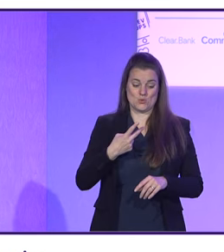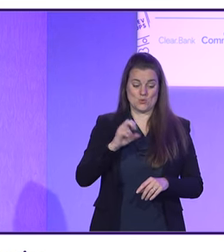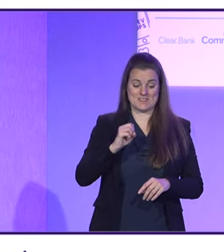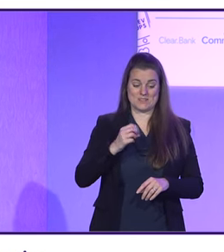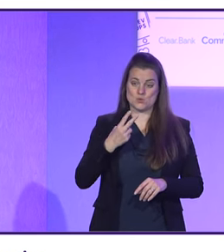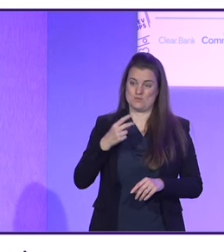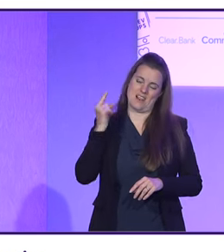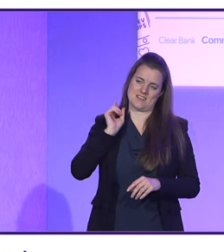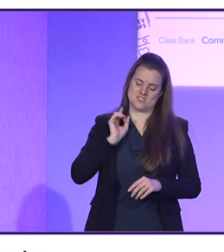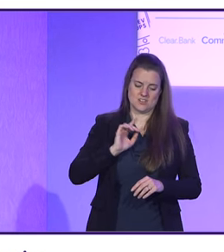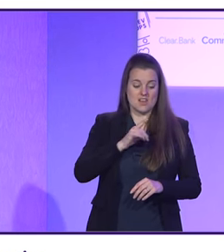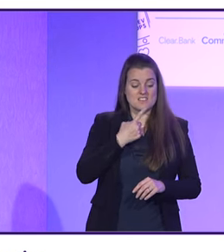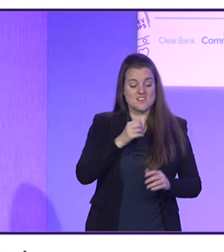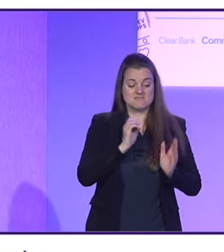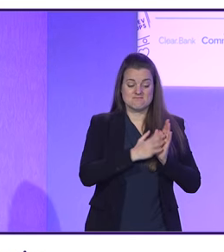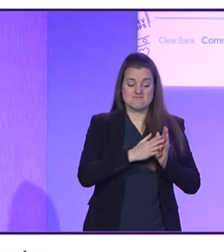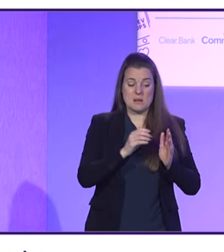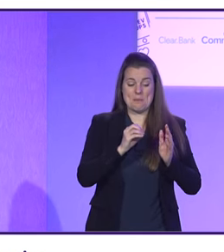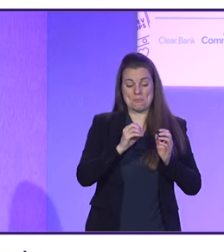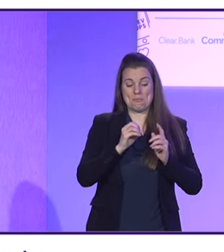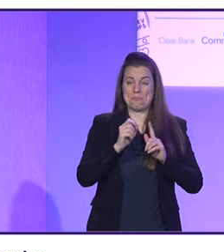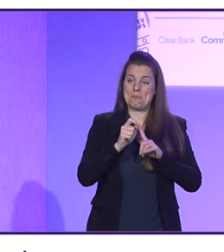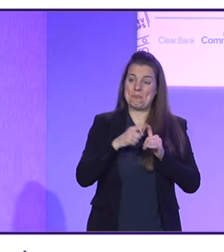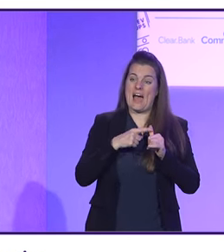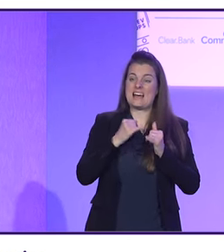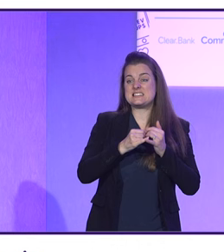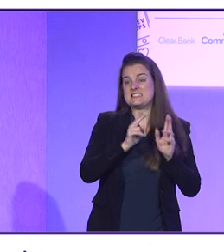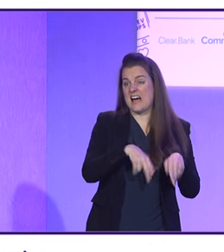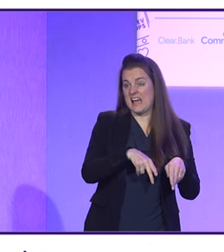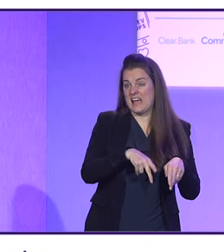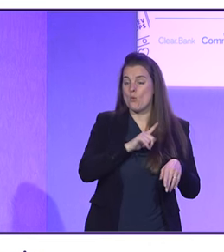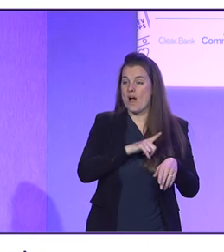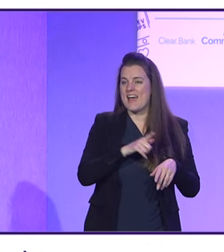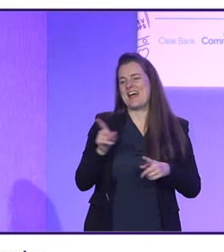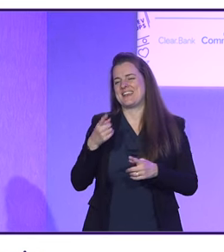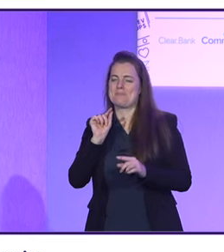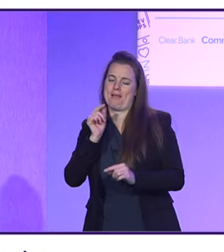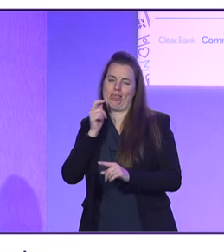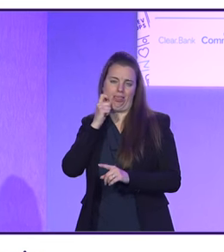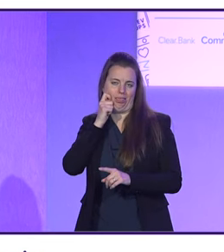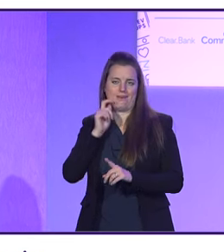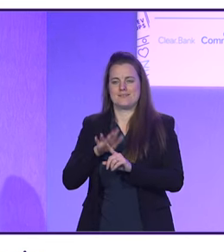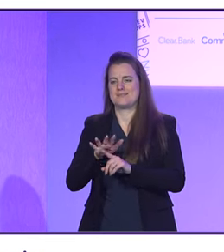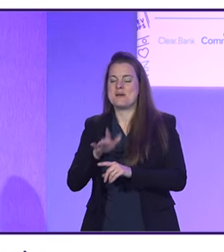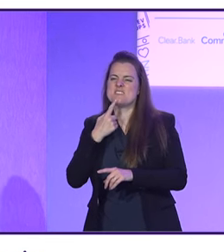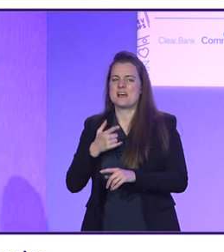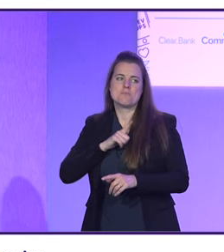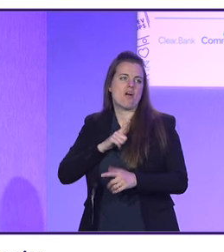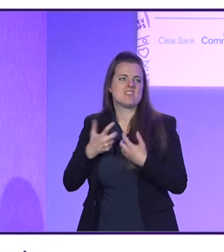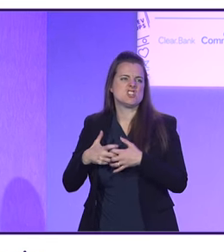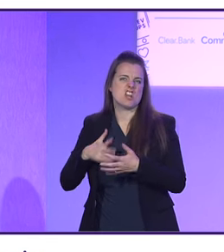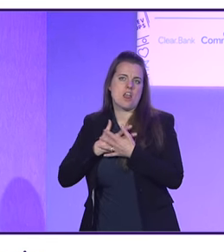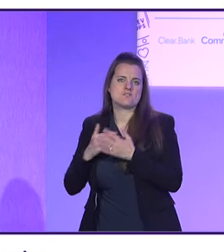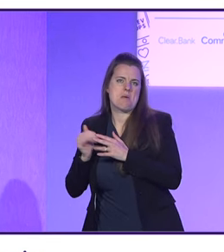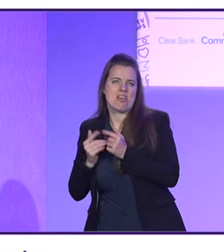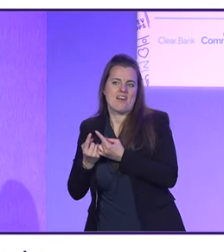it has to be built by them. I think it's a little bit tongue-in-cheek of how much engineers like to build things, right? Still, 2021, we're